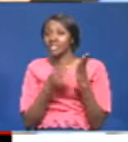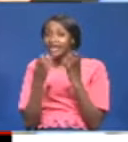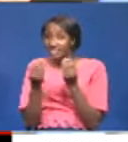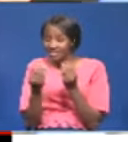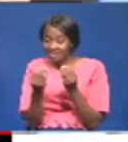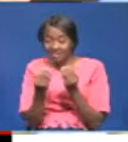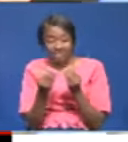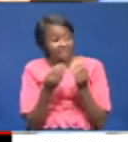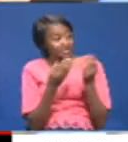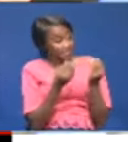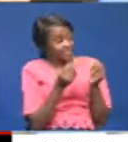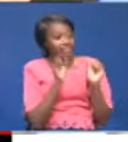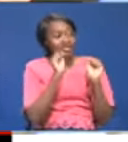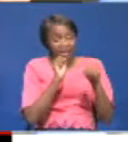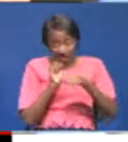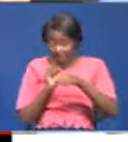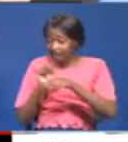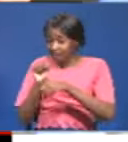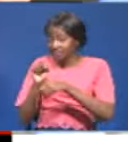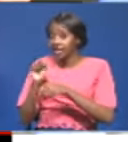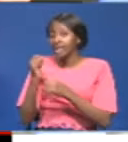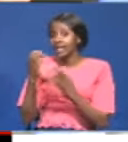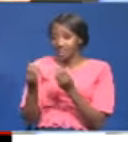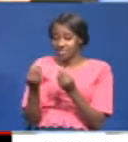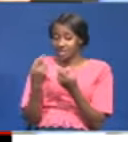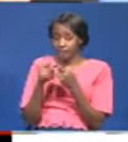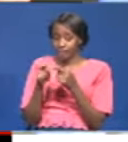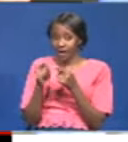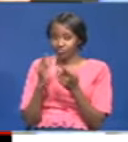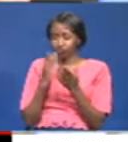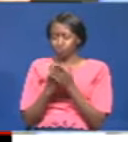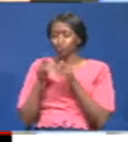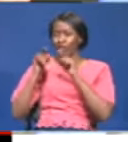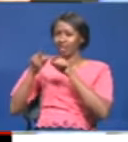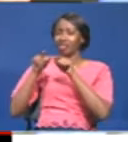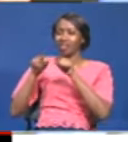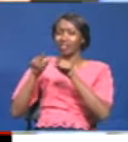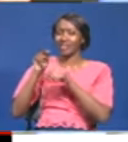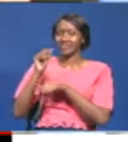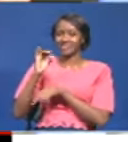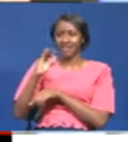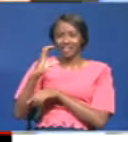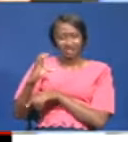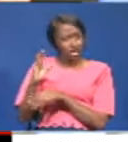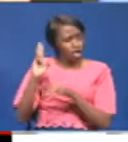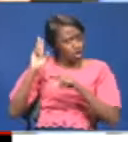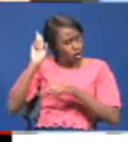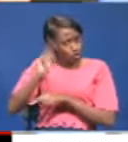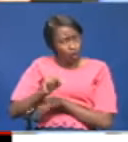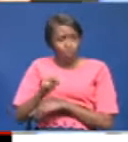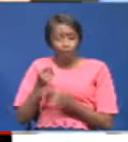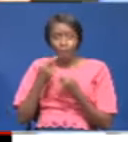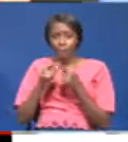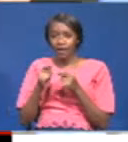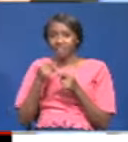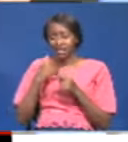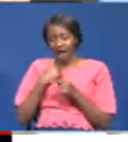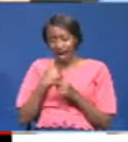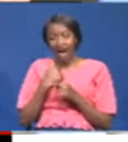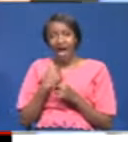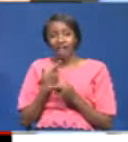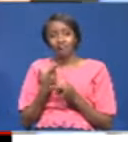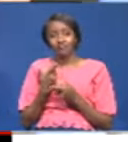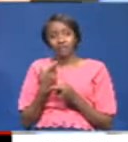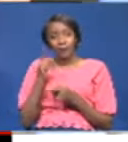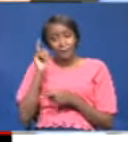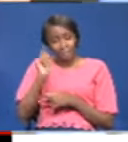because, you know, we'll be blamed. Okay, what is the NCSC doing? But that's why we're holding these companies available. Accountable. And